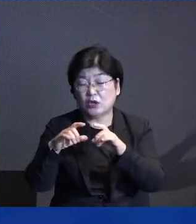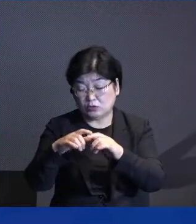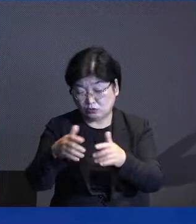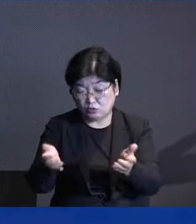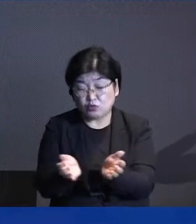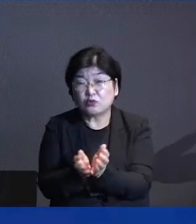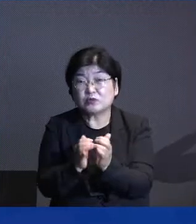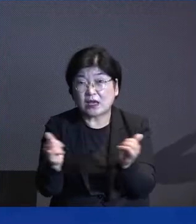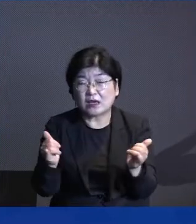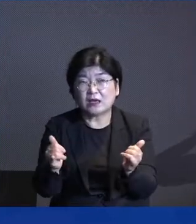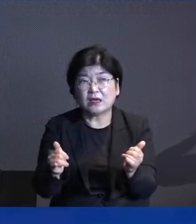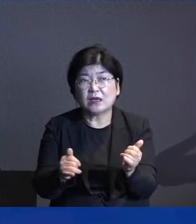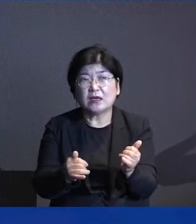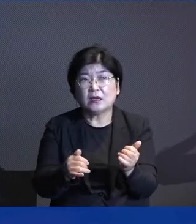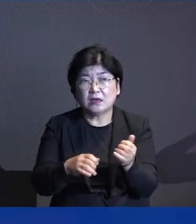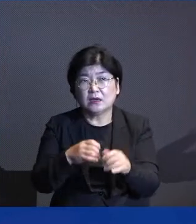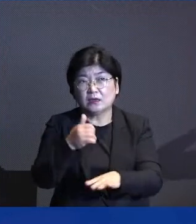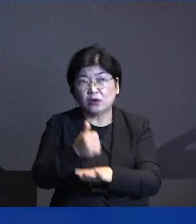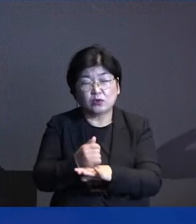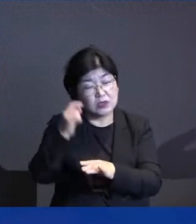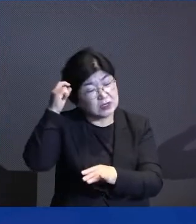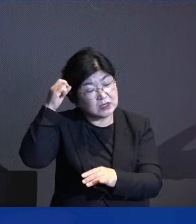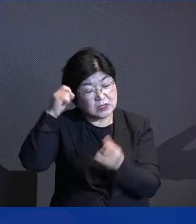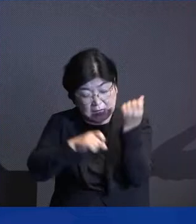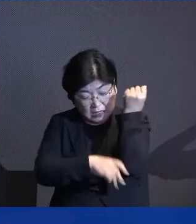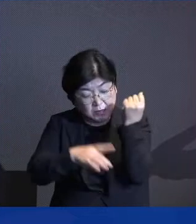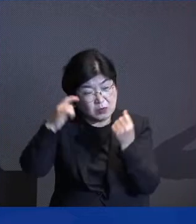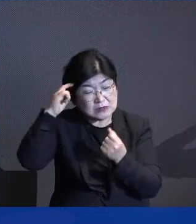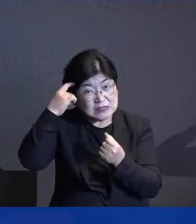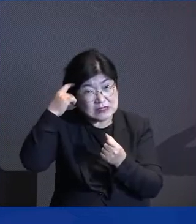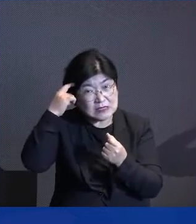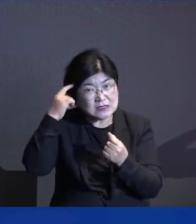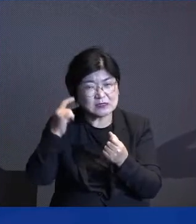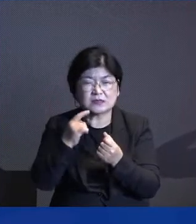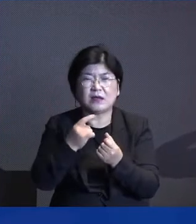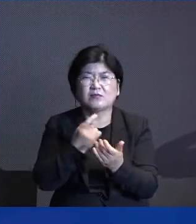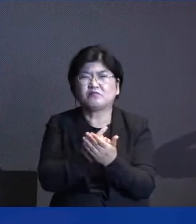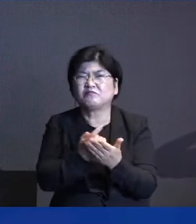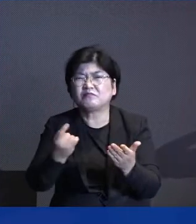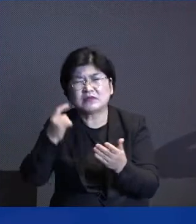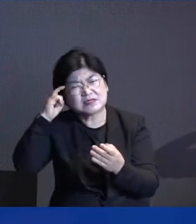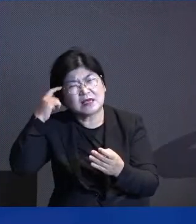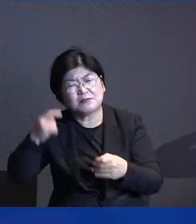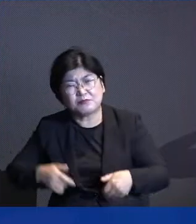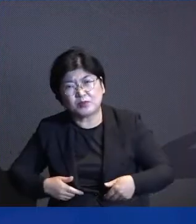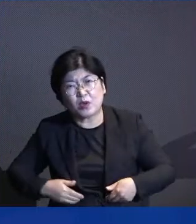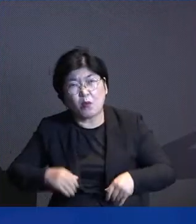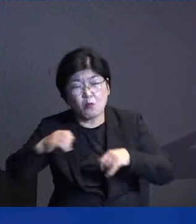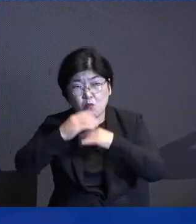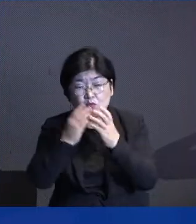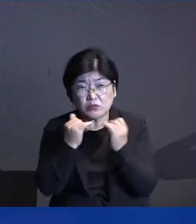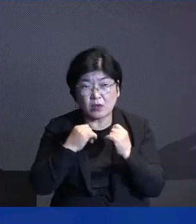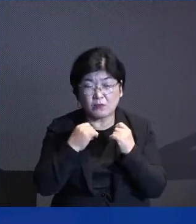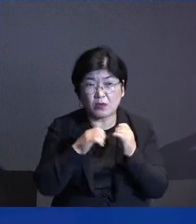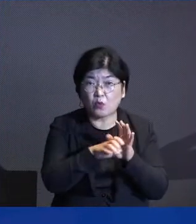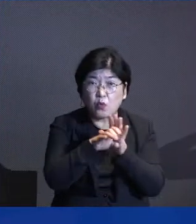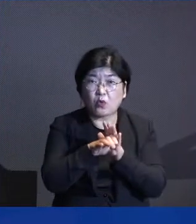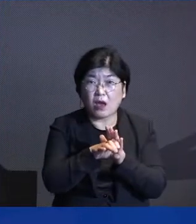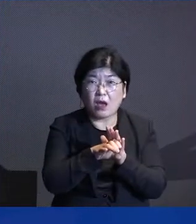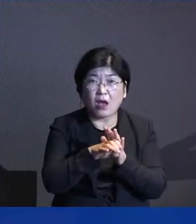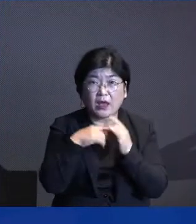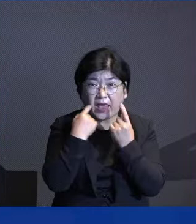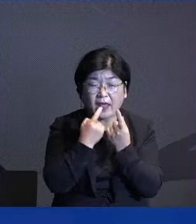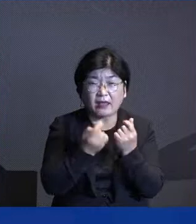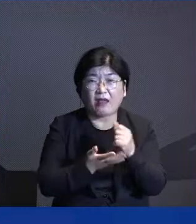try to think that each individual has got affected in a unique fashion during this pandemic. And mental health can